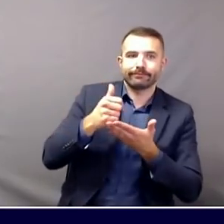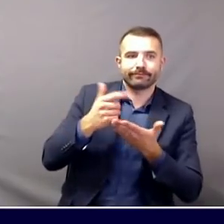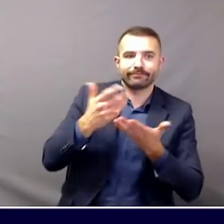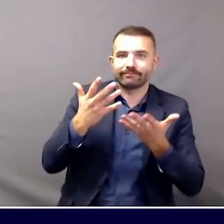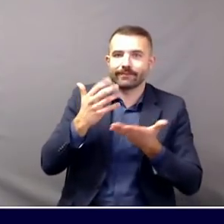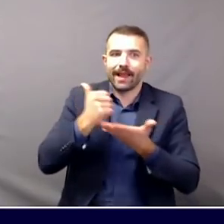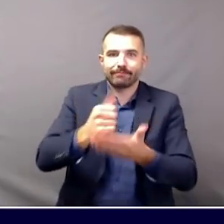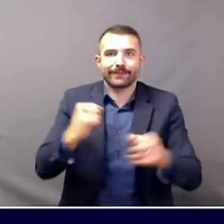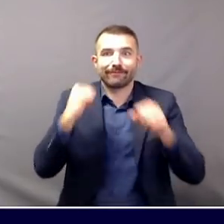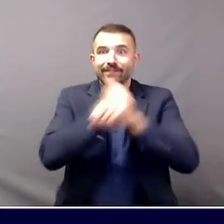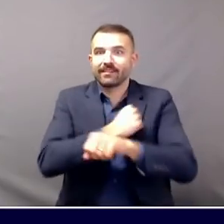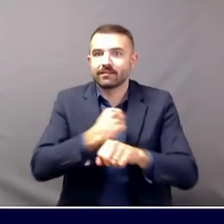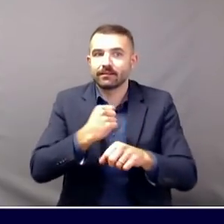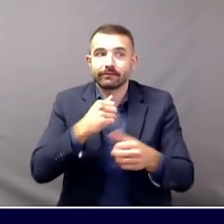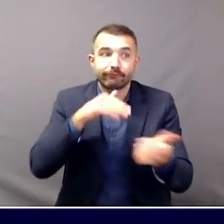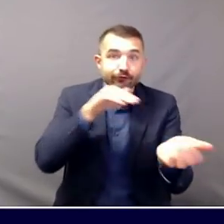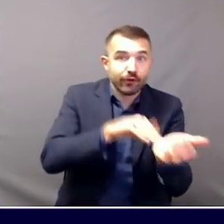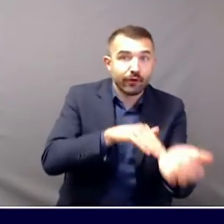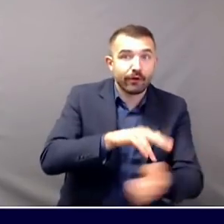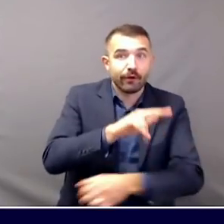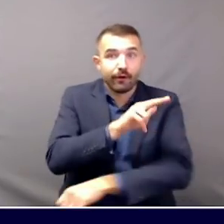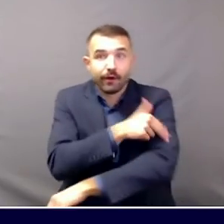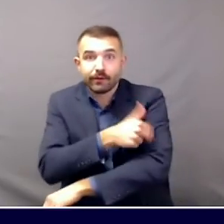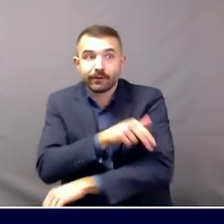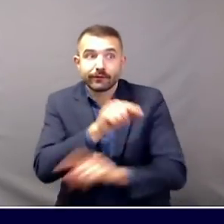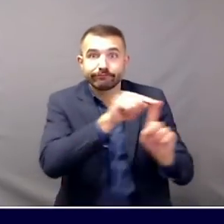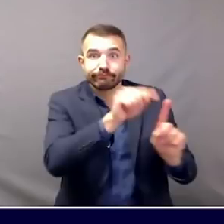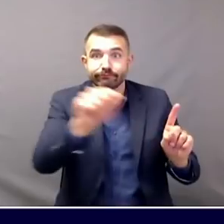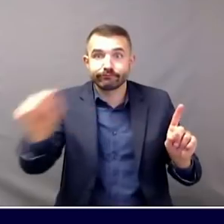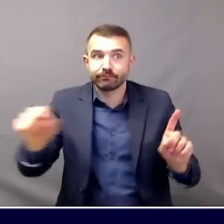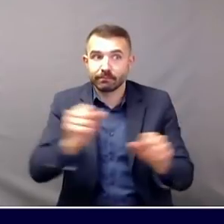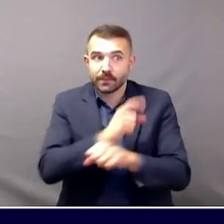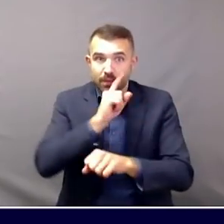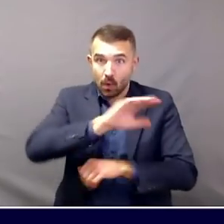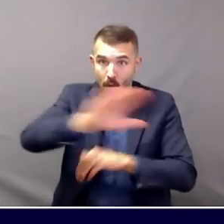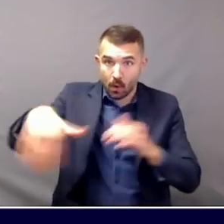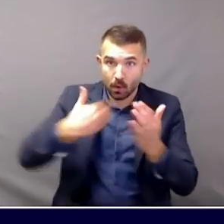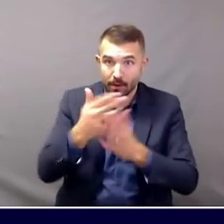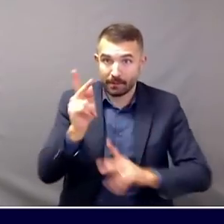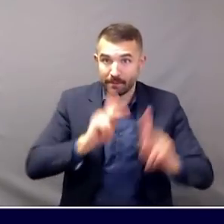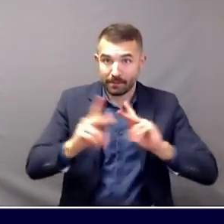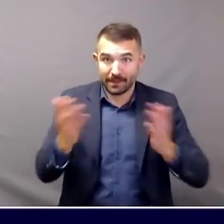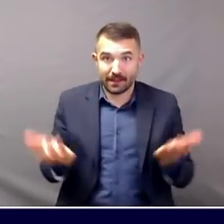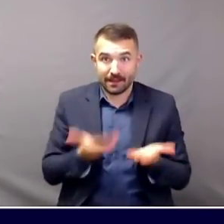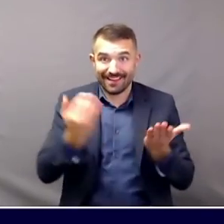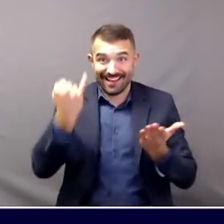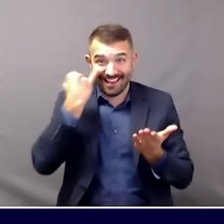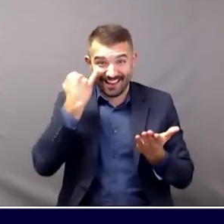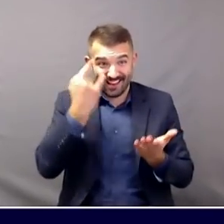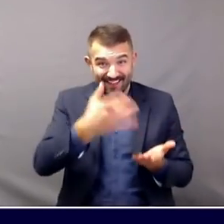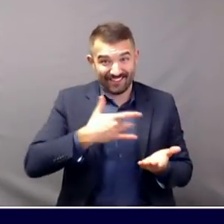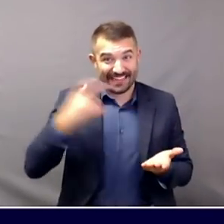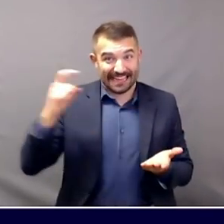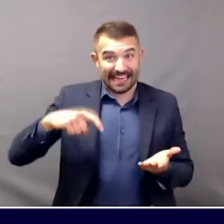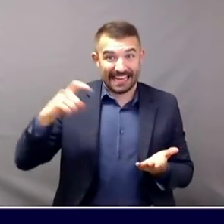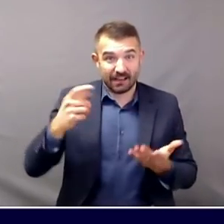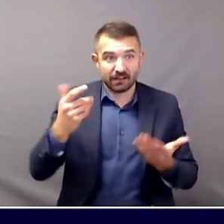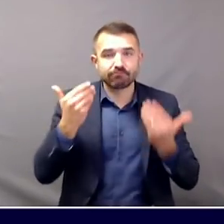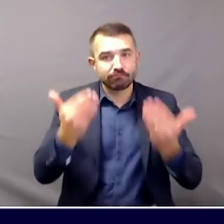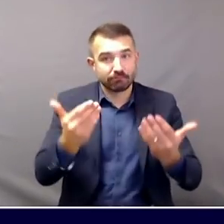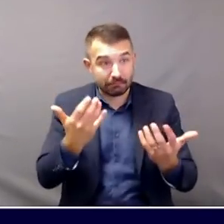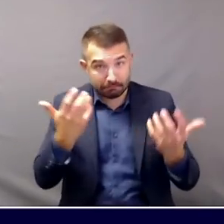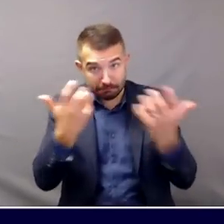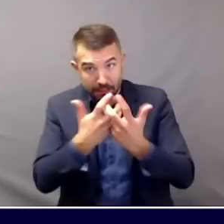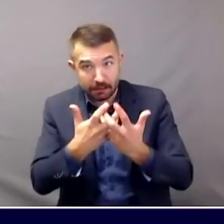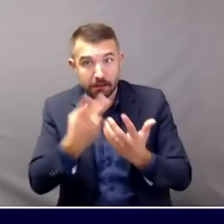and hospitals to make sure that everybody in Maine can take advantage of if they meet the qualifications. The final